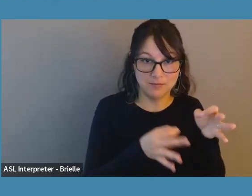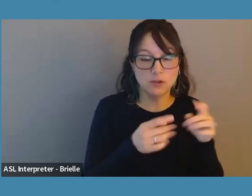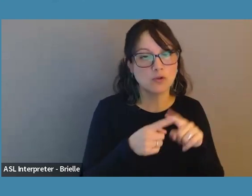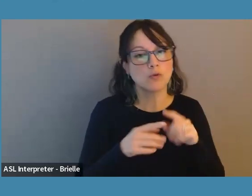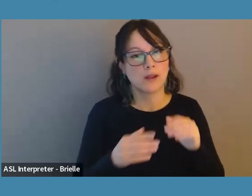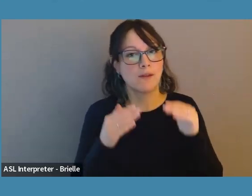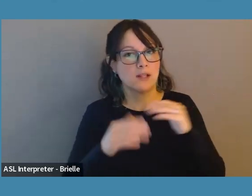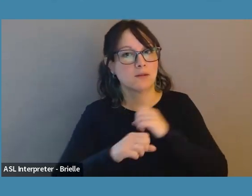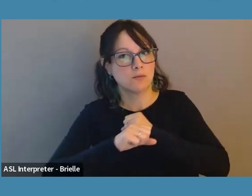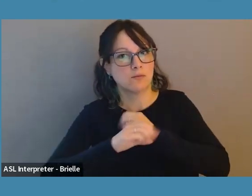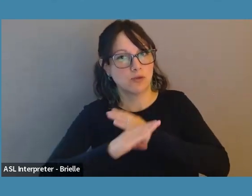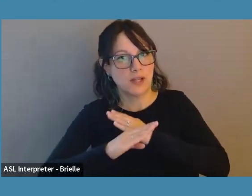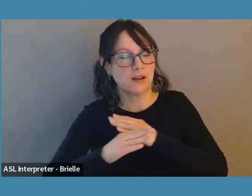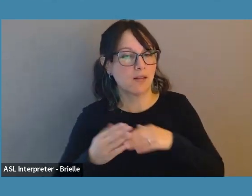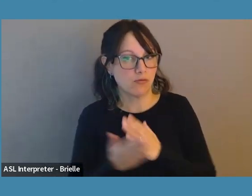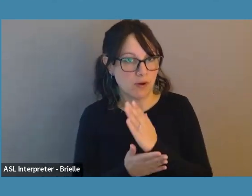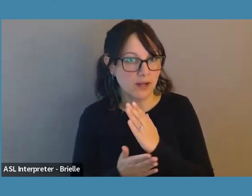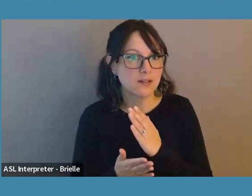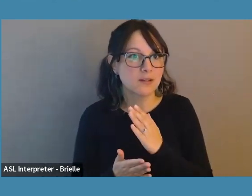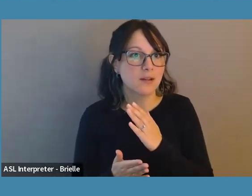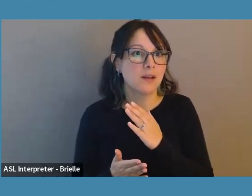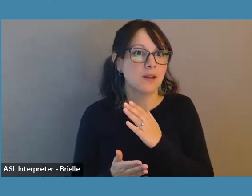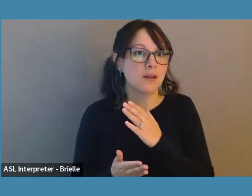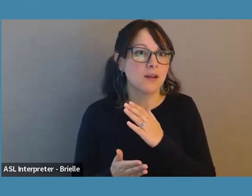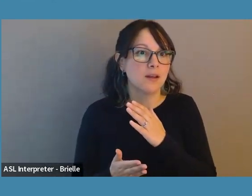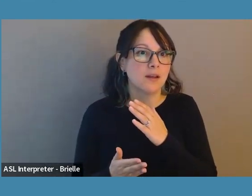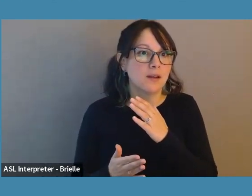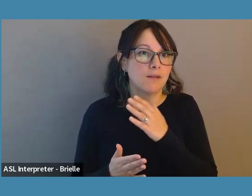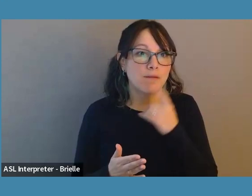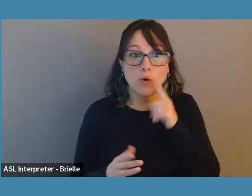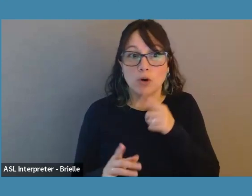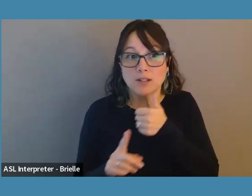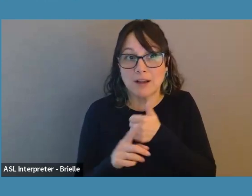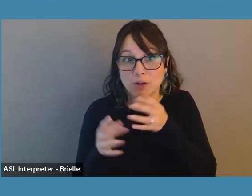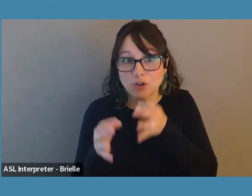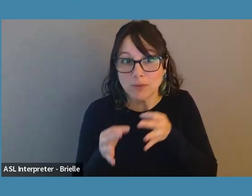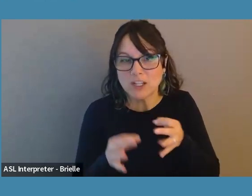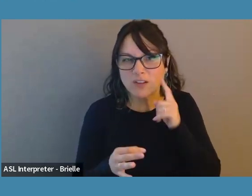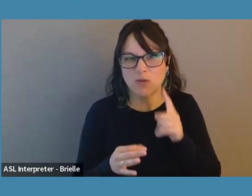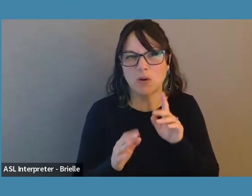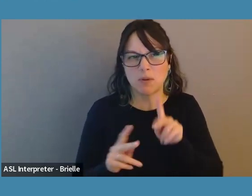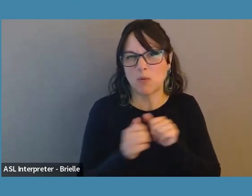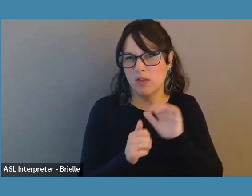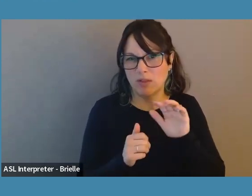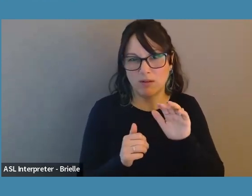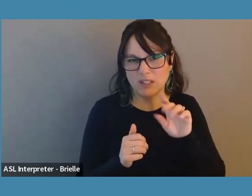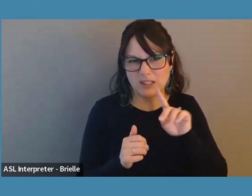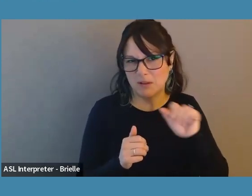dignity, equal opportunities, self-determination, and choices for all people with disabilities.